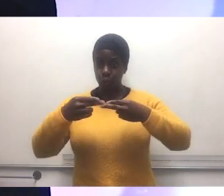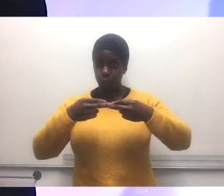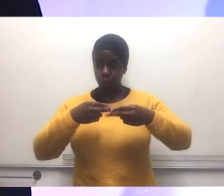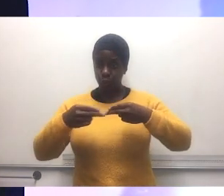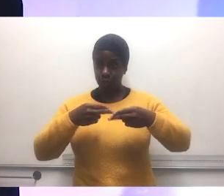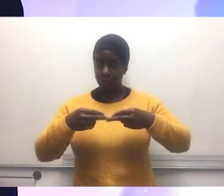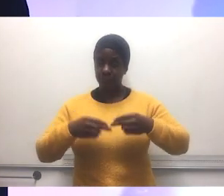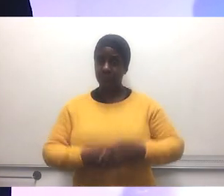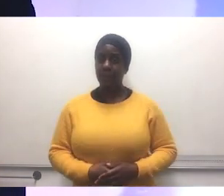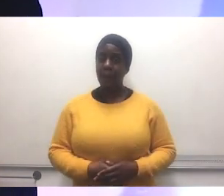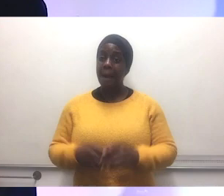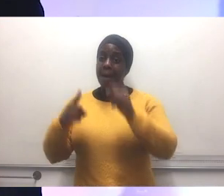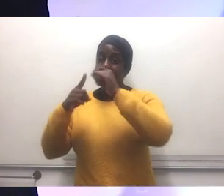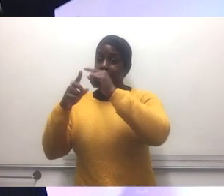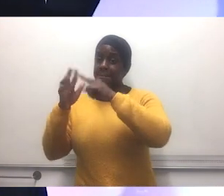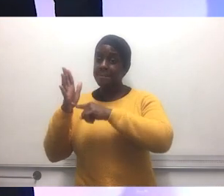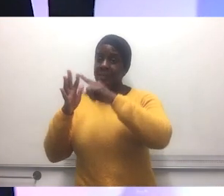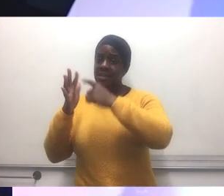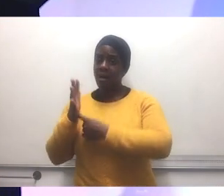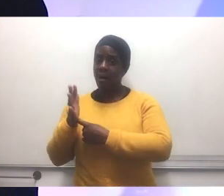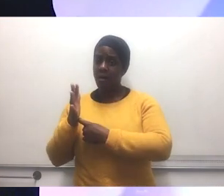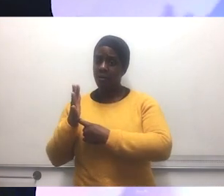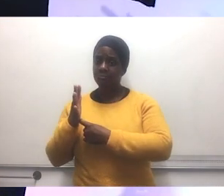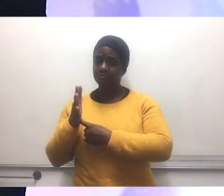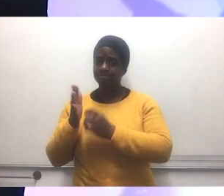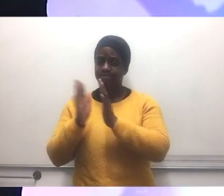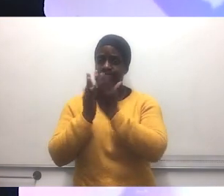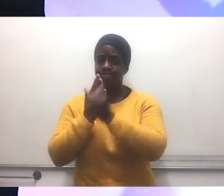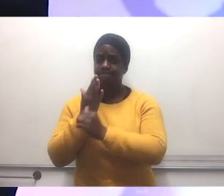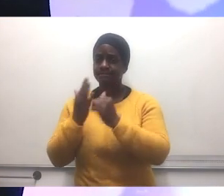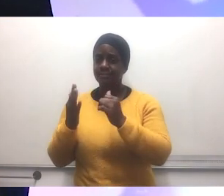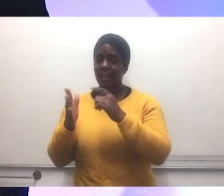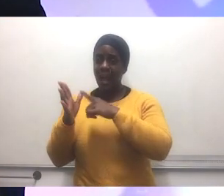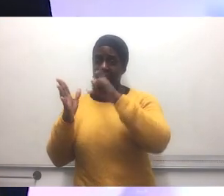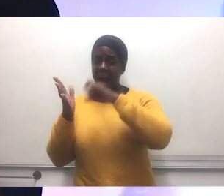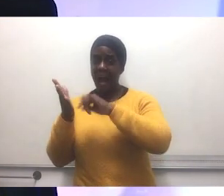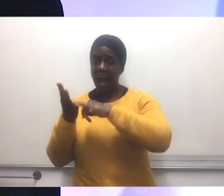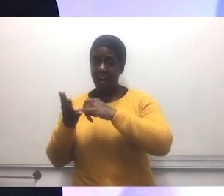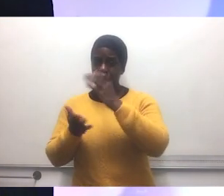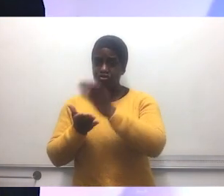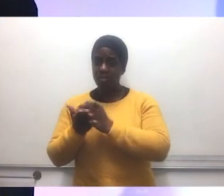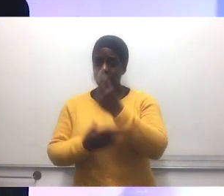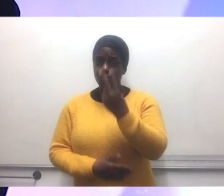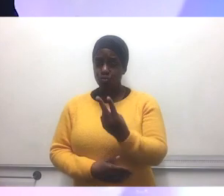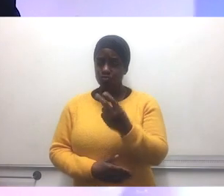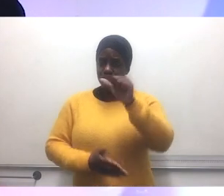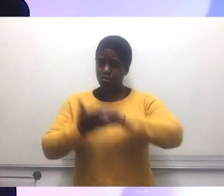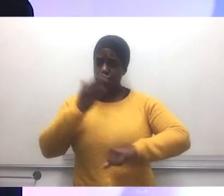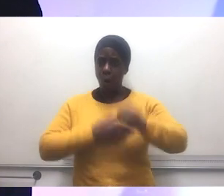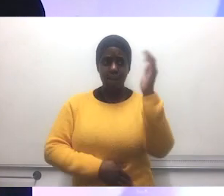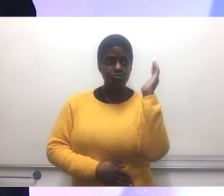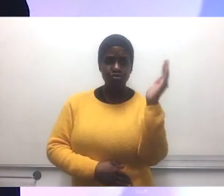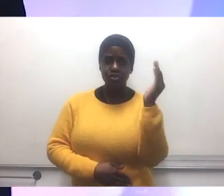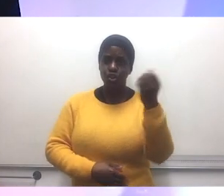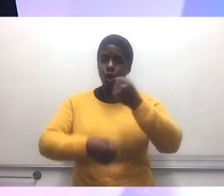Jesus. And so Peter, in Acts chapter 2, began to preach the gospel. And I want to